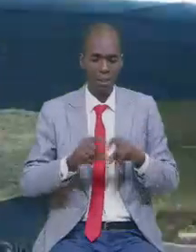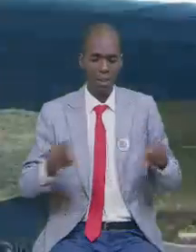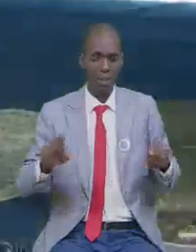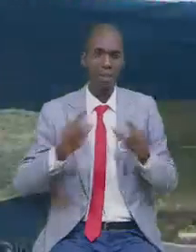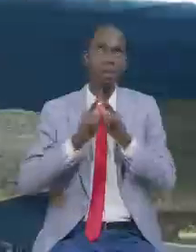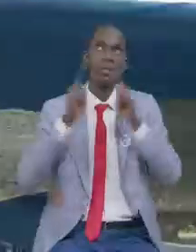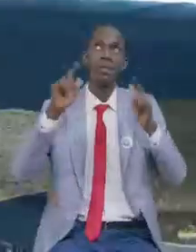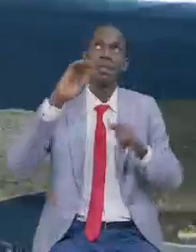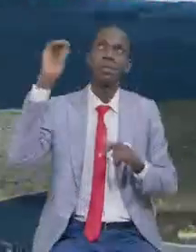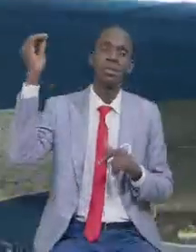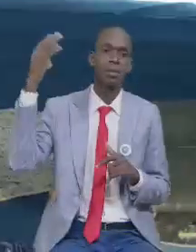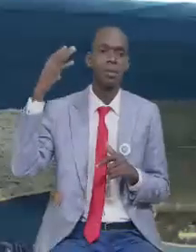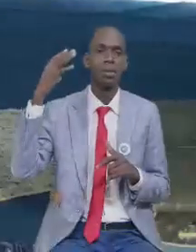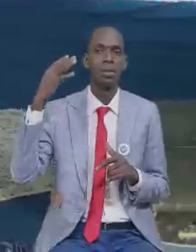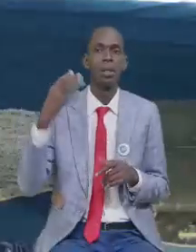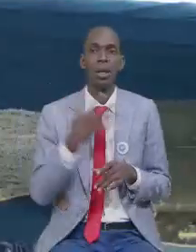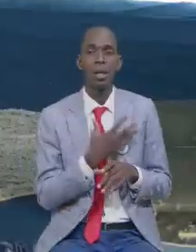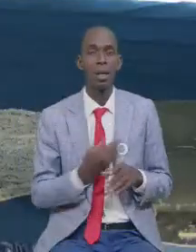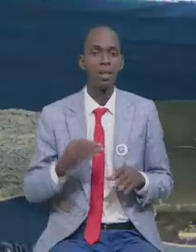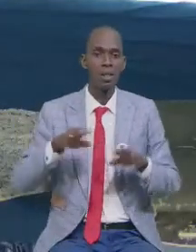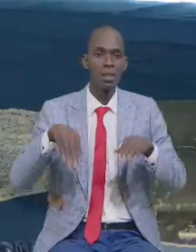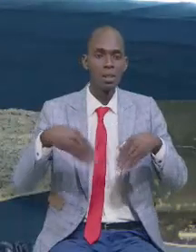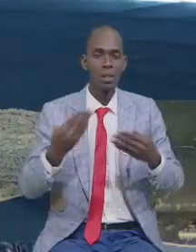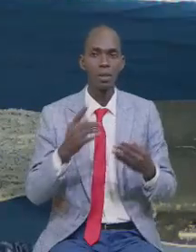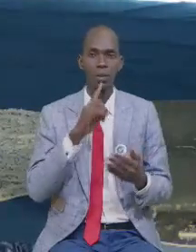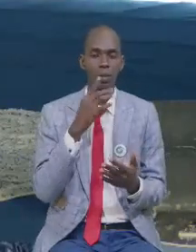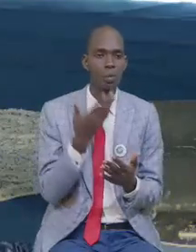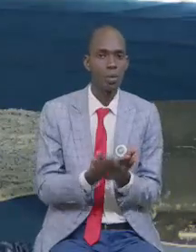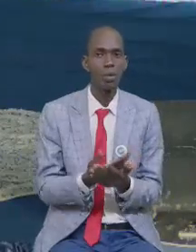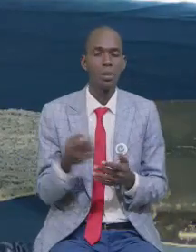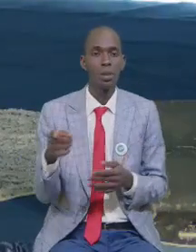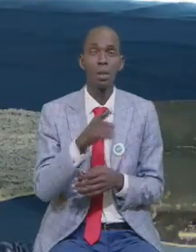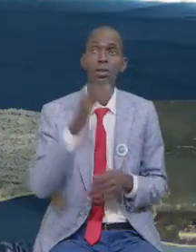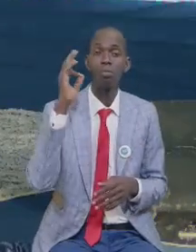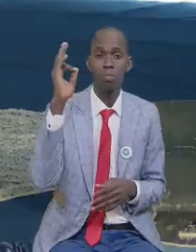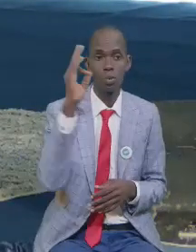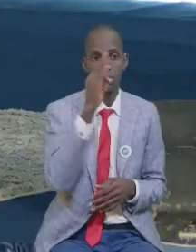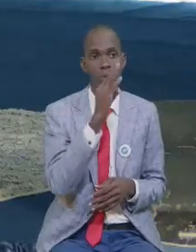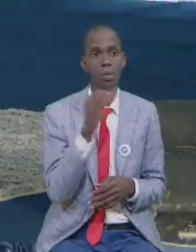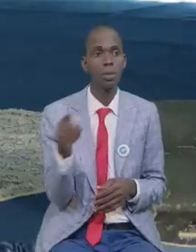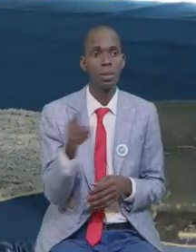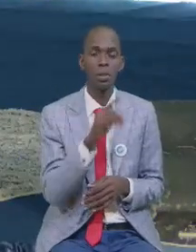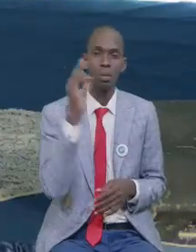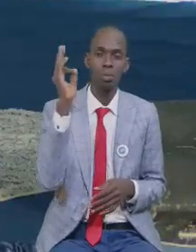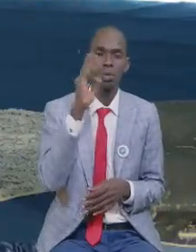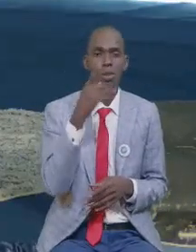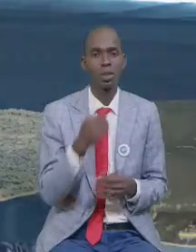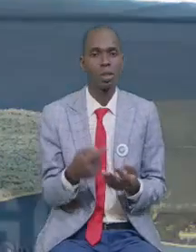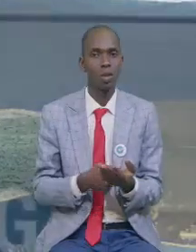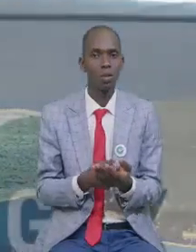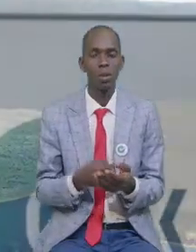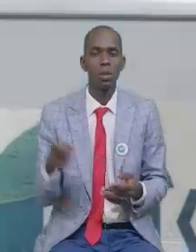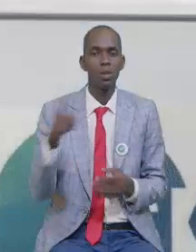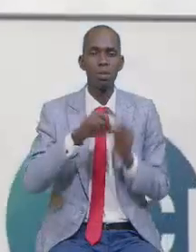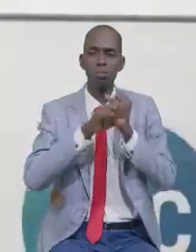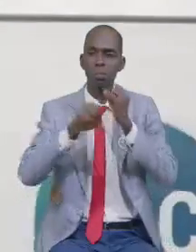great grace. And they gave witness, they evangelized, they preached the gospel, they publicized